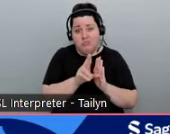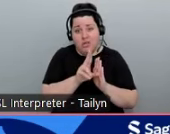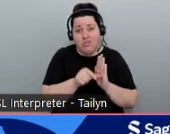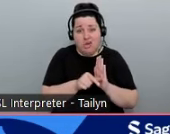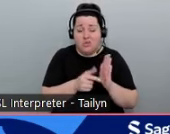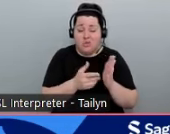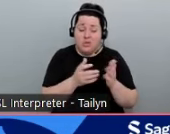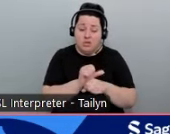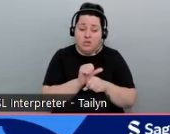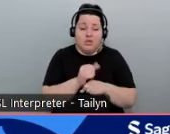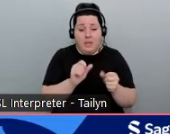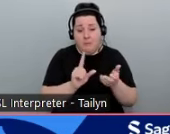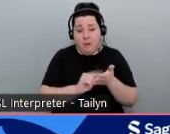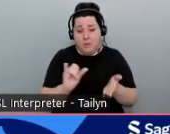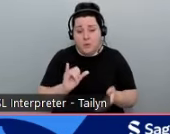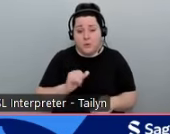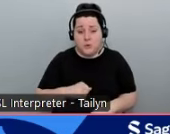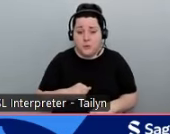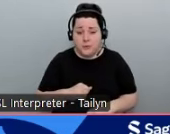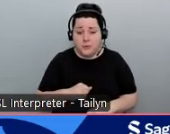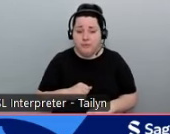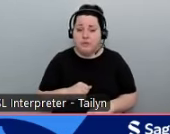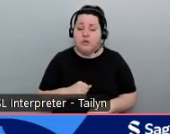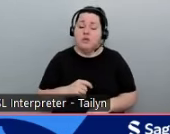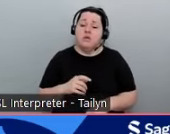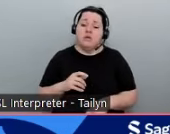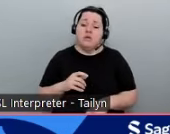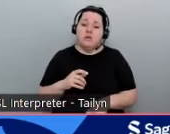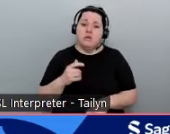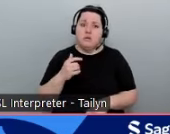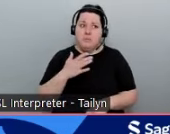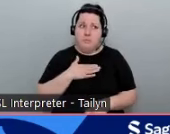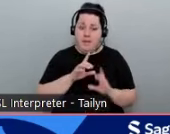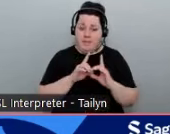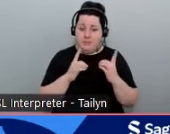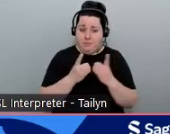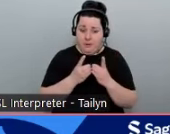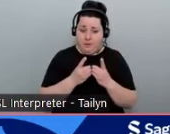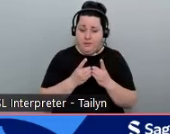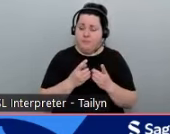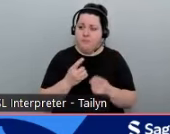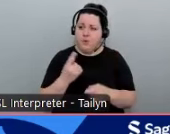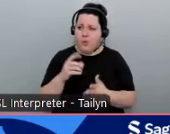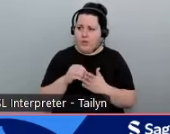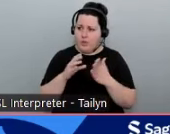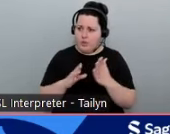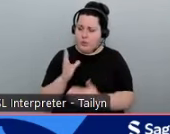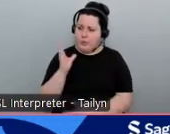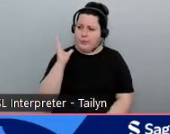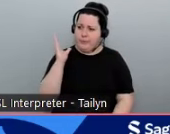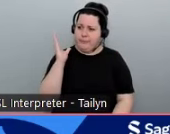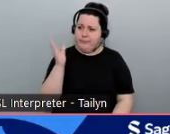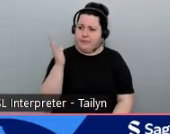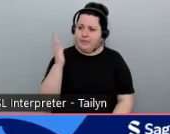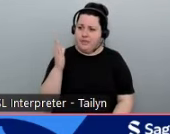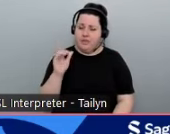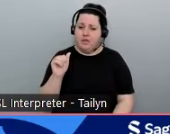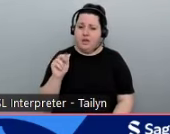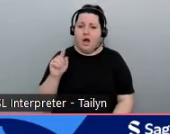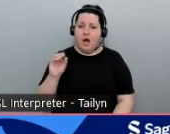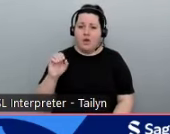can be publishable as well. So I'm thinking of, in my department, we had a student present an